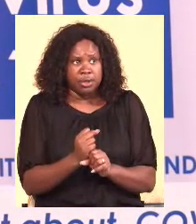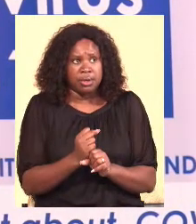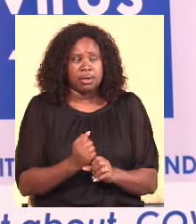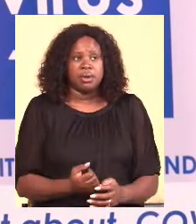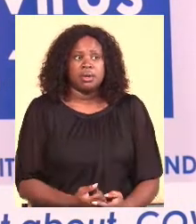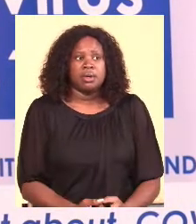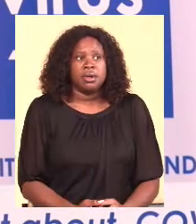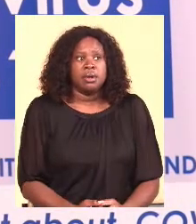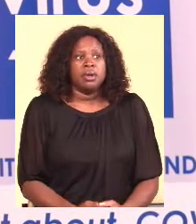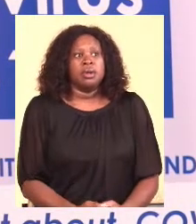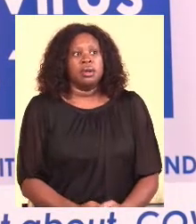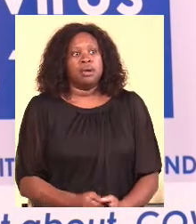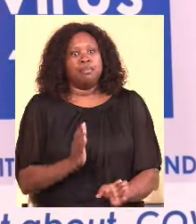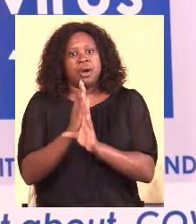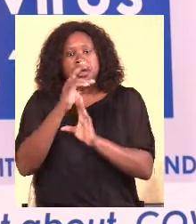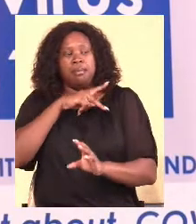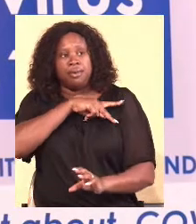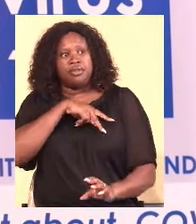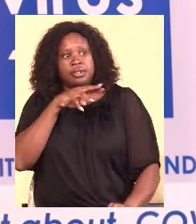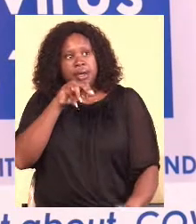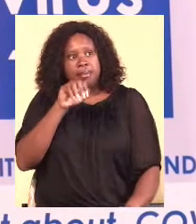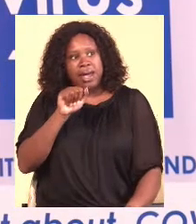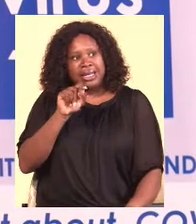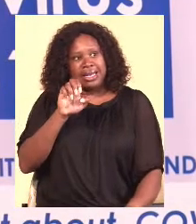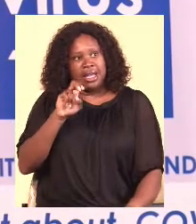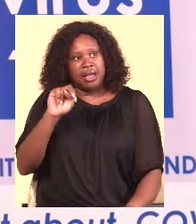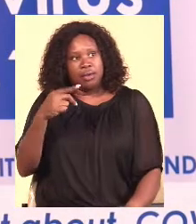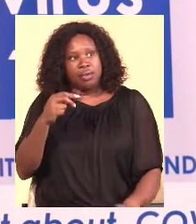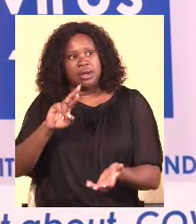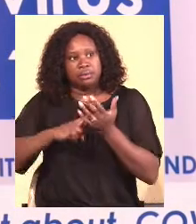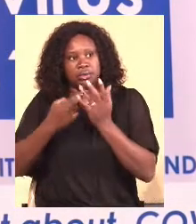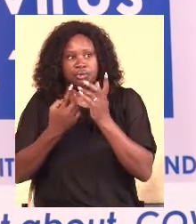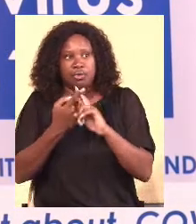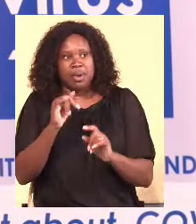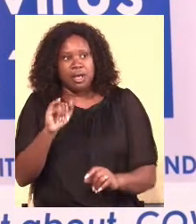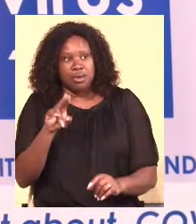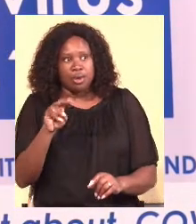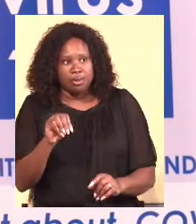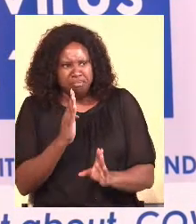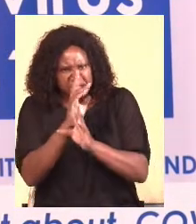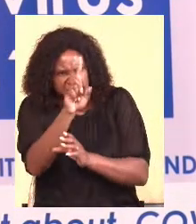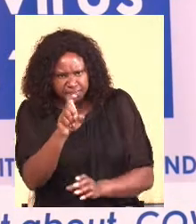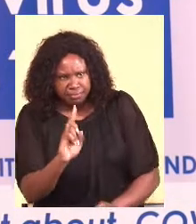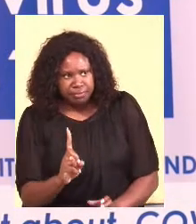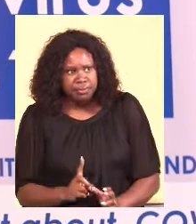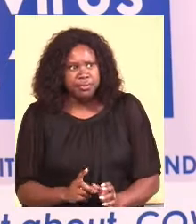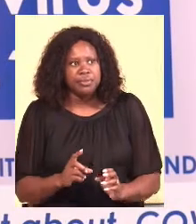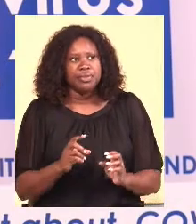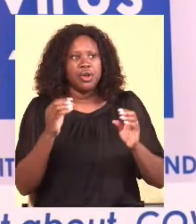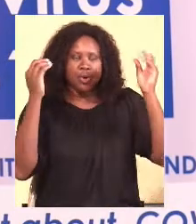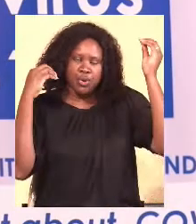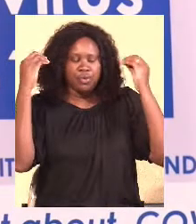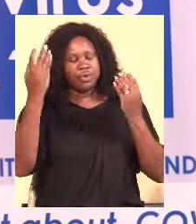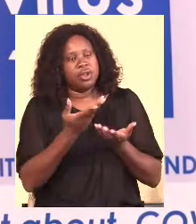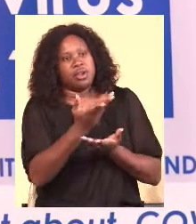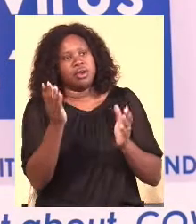it? Then to Professor Matengu and the representative from IUM, universities everywhere in the world are now